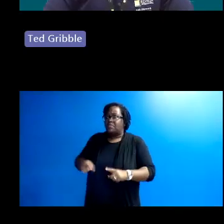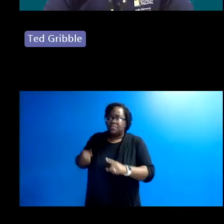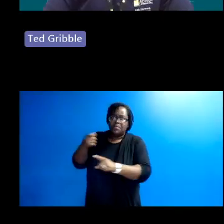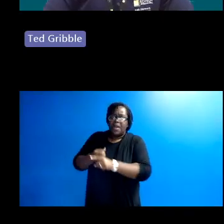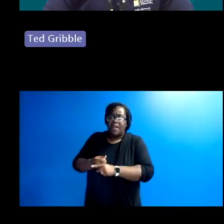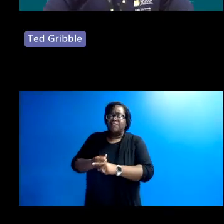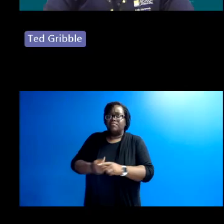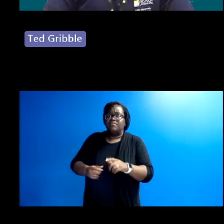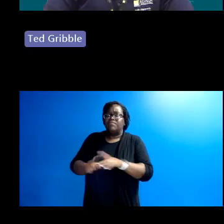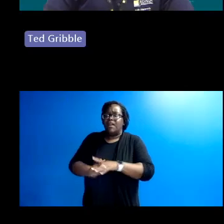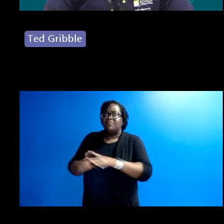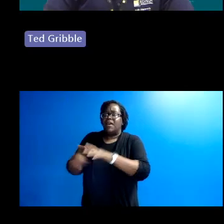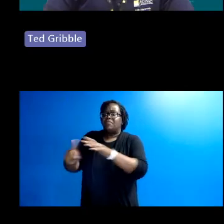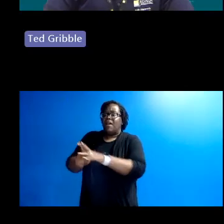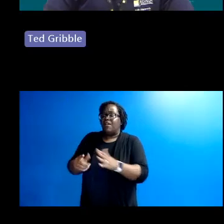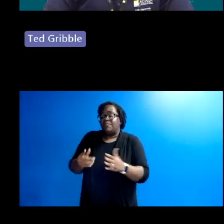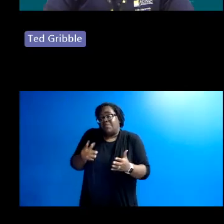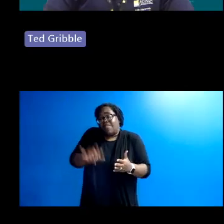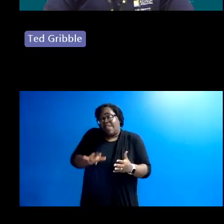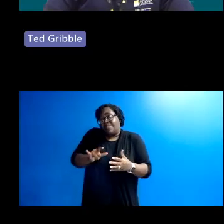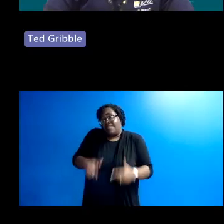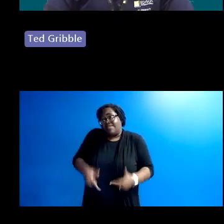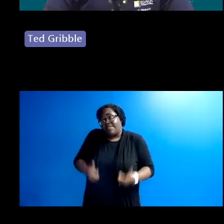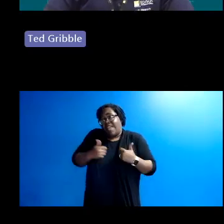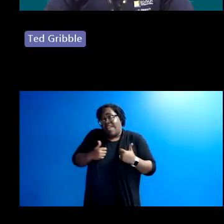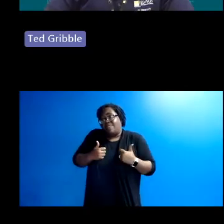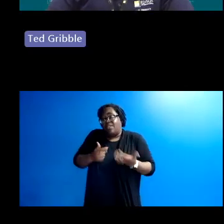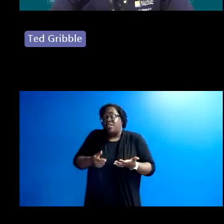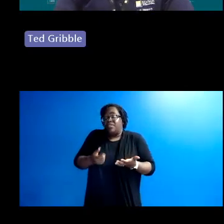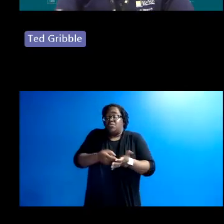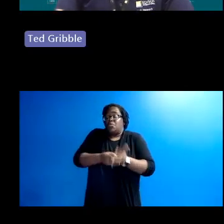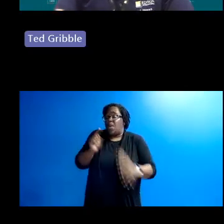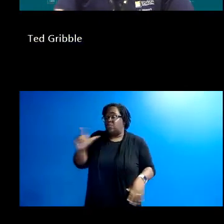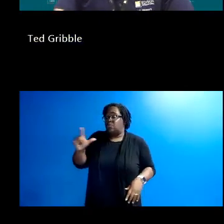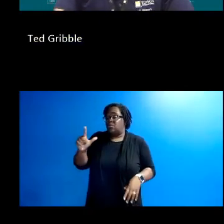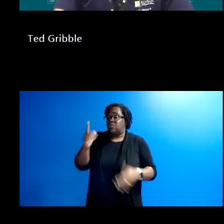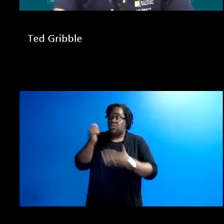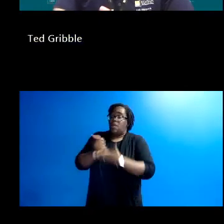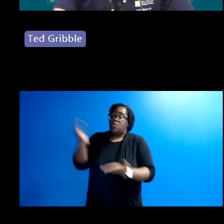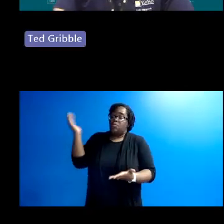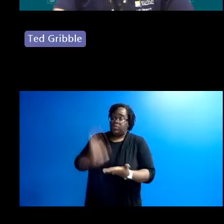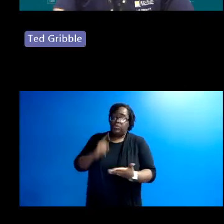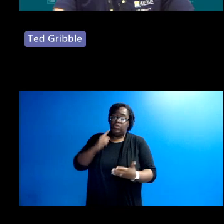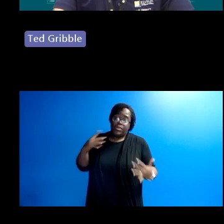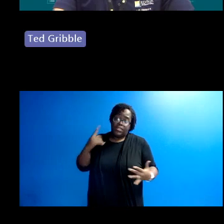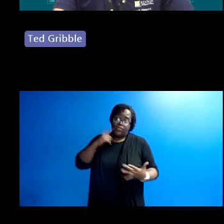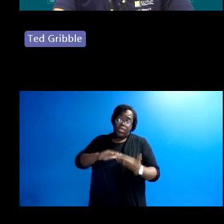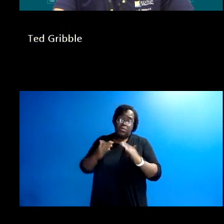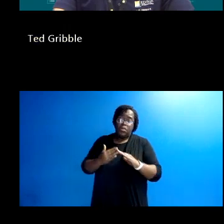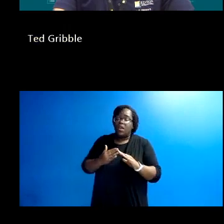now, and this is a necessary tool for us to help reduce the risk to our communities. But nobody likes to do